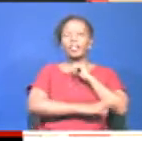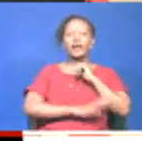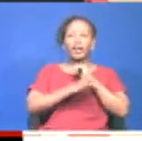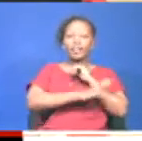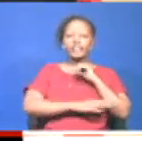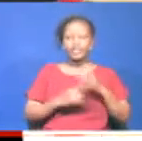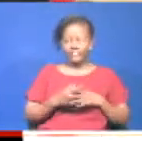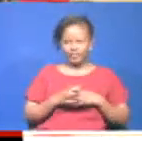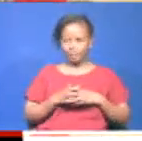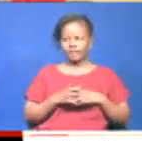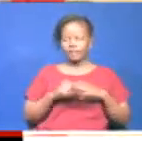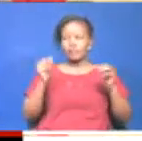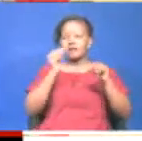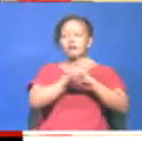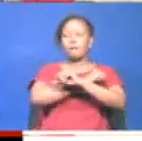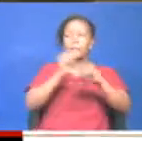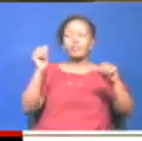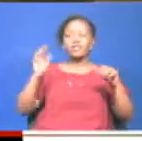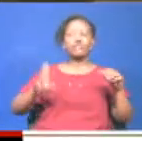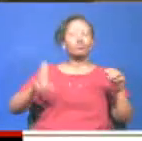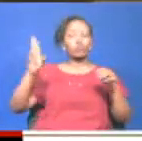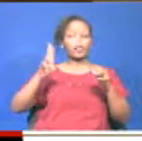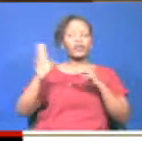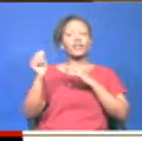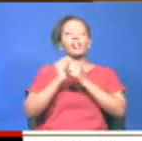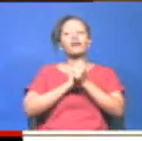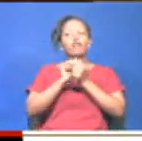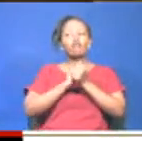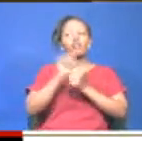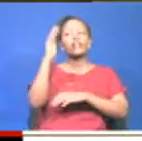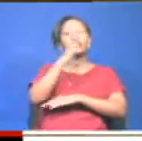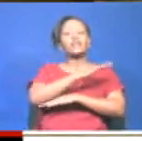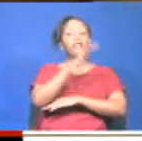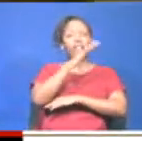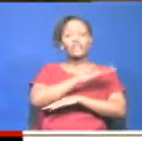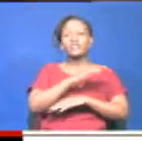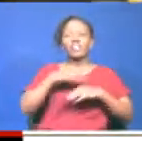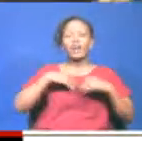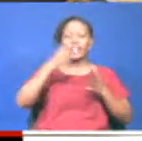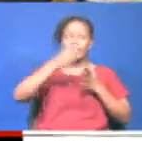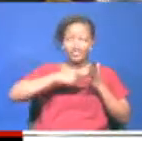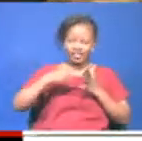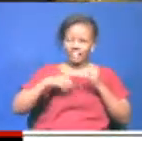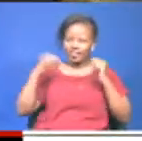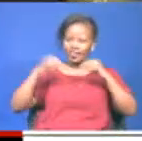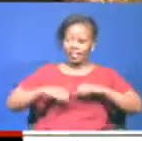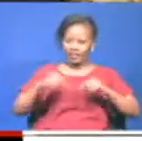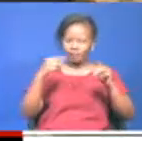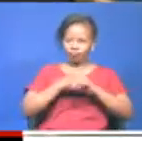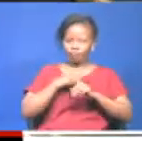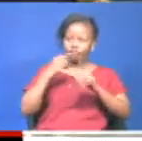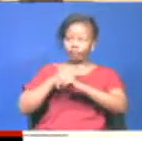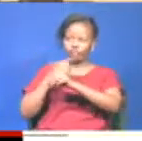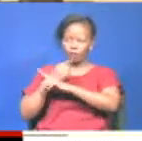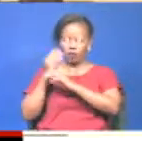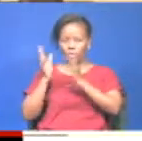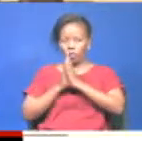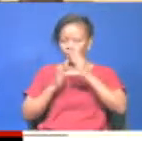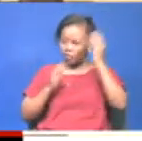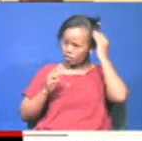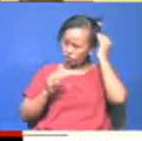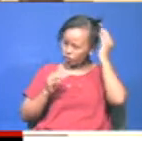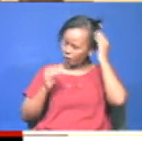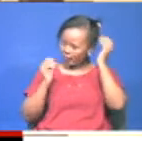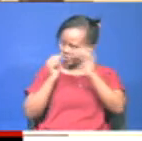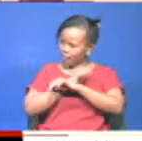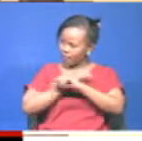President Uhuru Kenyatta on Friday evening inked a number of agreements with his Somali counterpart Hassan Sheikh Mohamud.